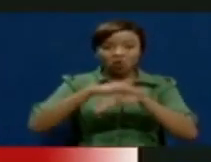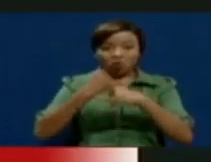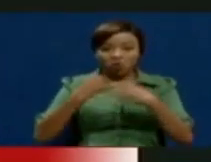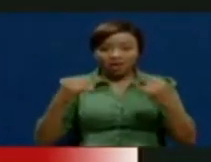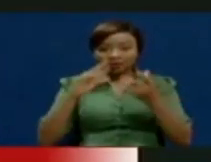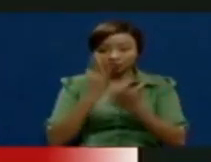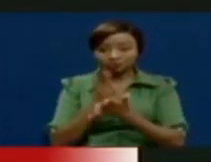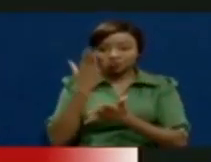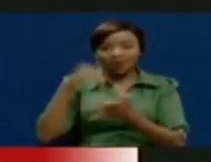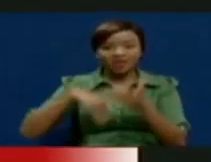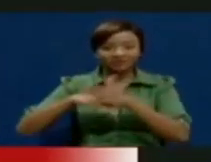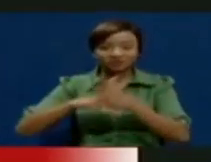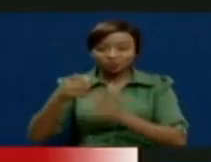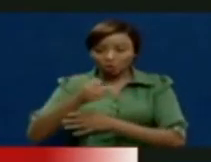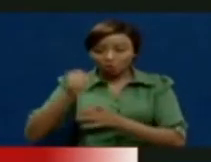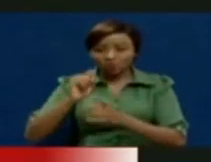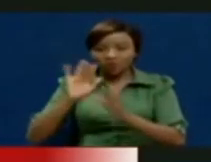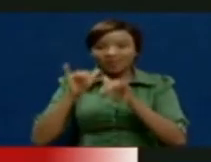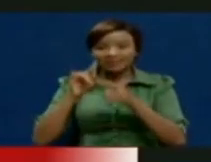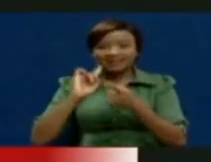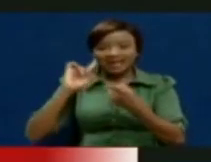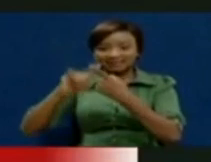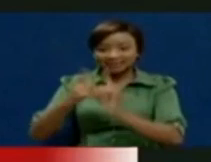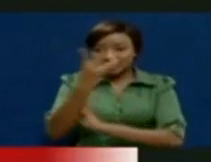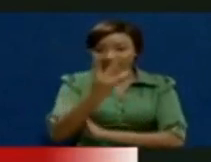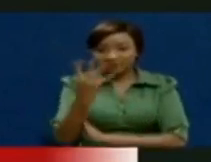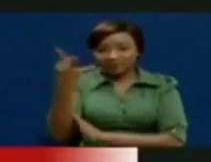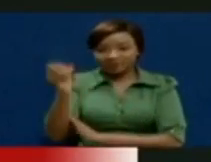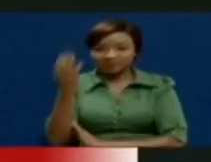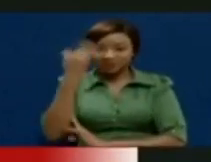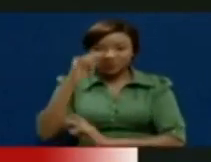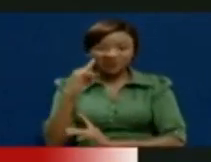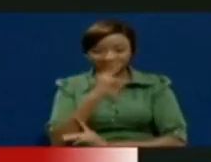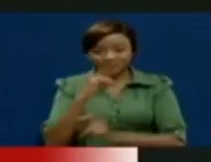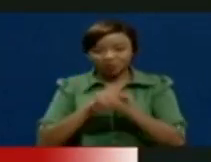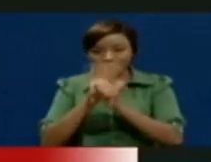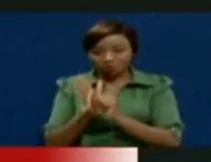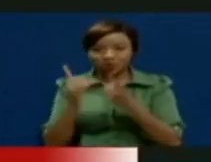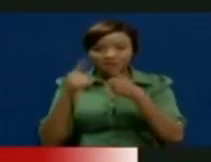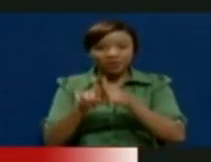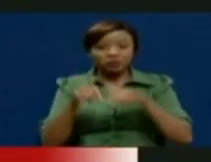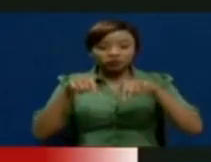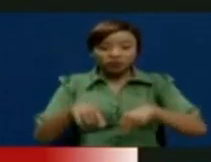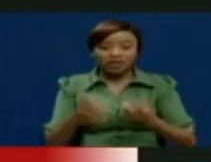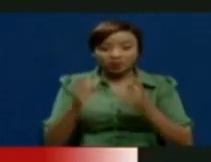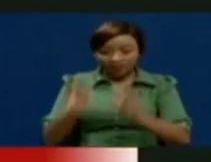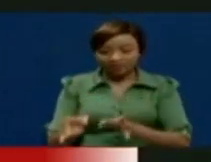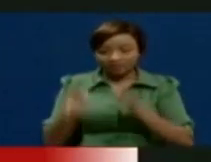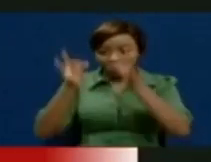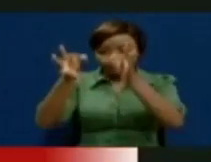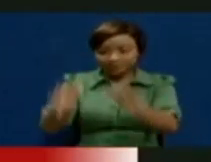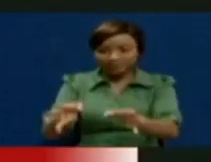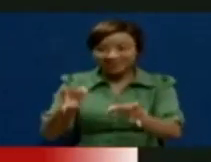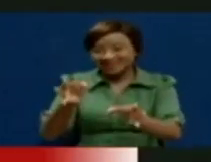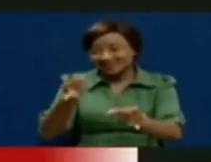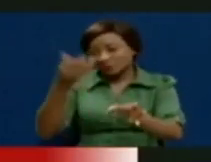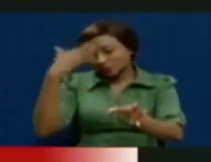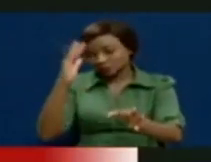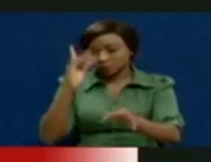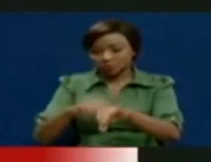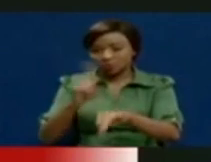at least April 30th due to the coronavirus crisis, but the current season can be extended indefinitely, the